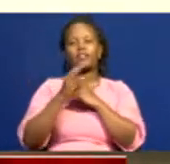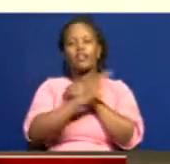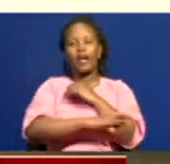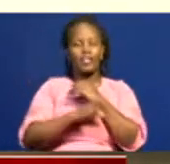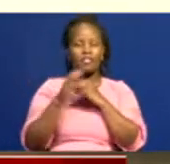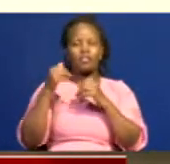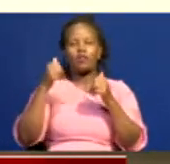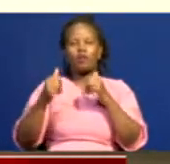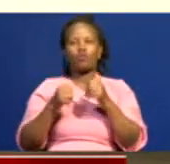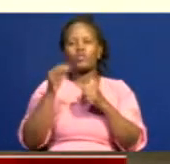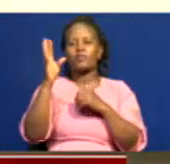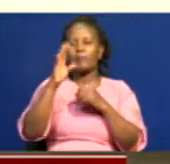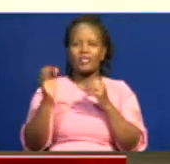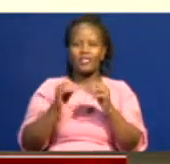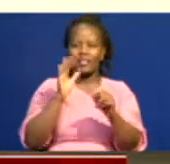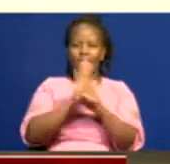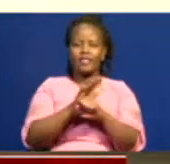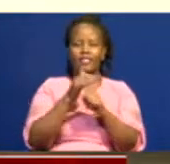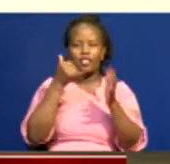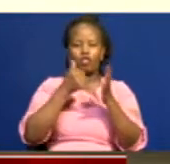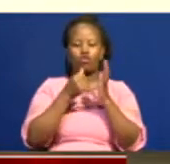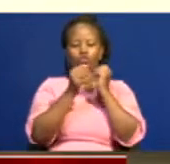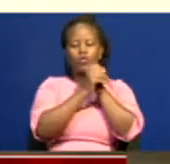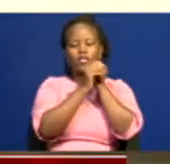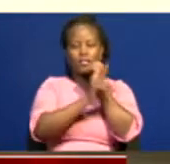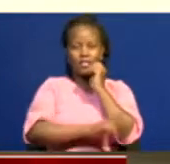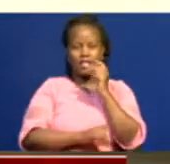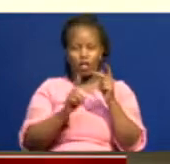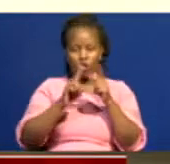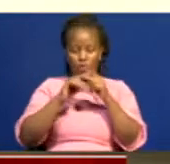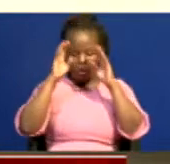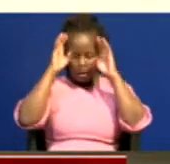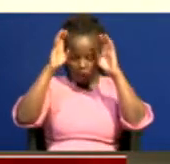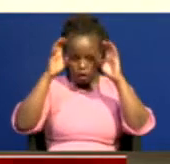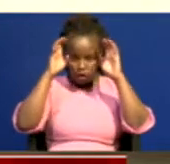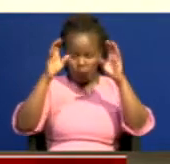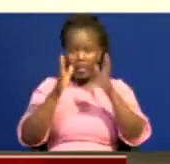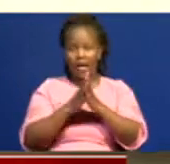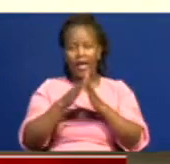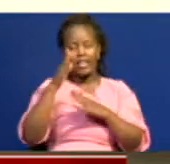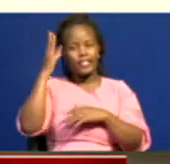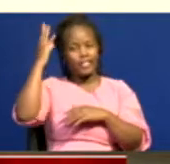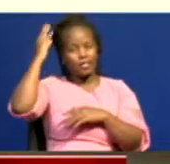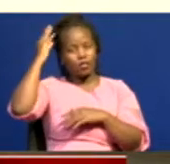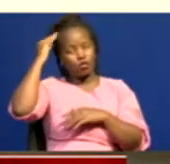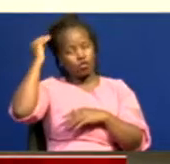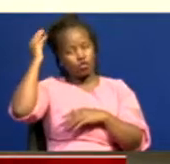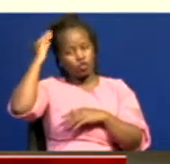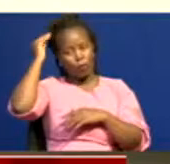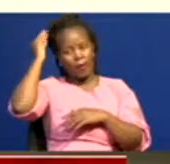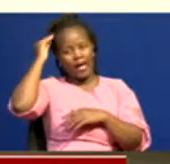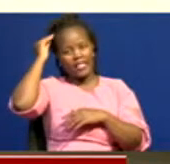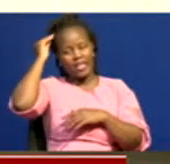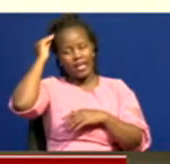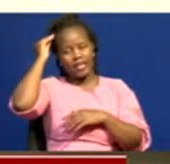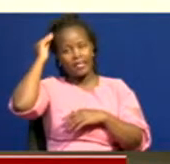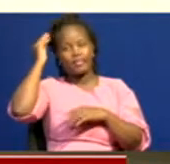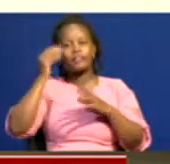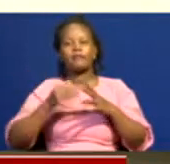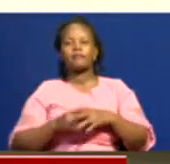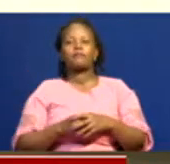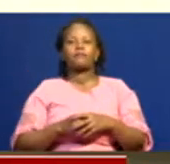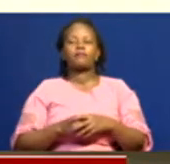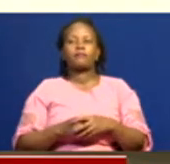high, which include Senegal, Ethiopia, and Somalia. Serafina Robi for Prime Edition from Naivasha.